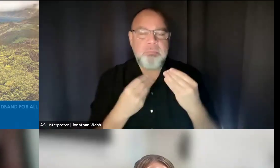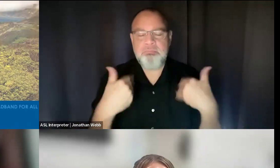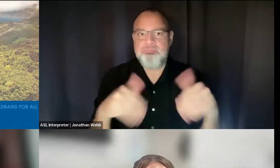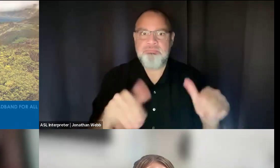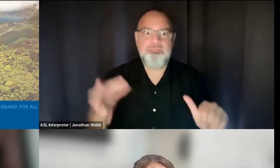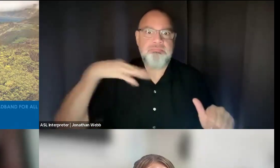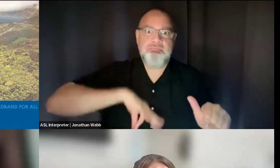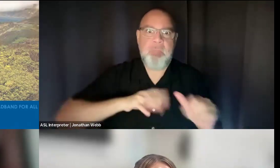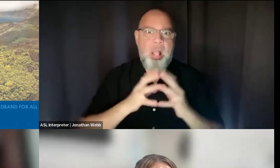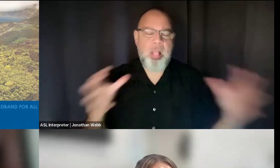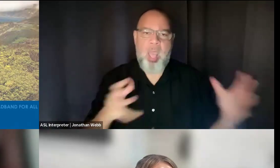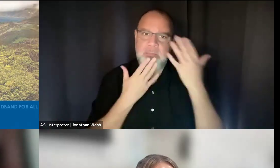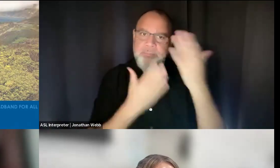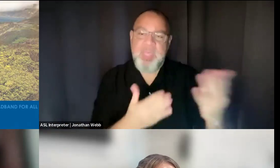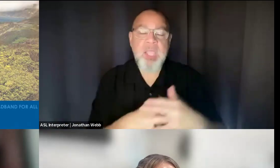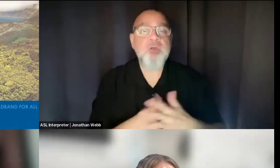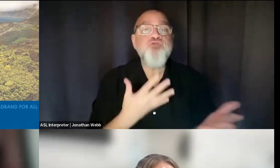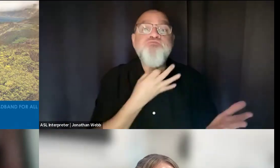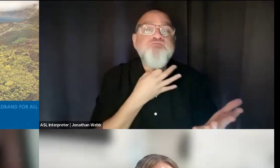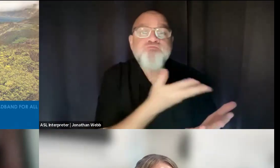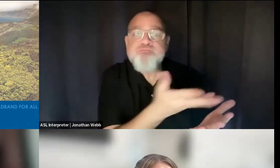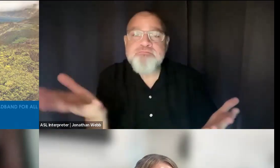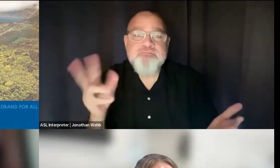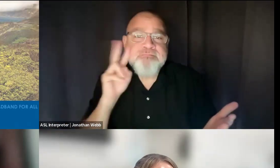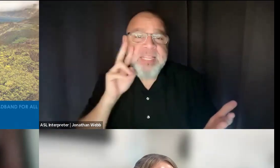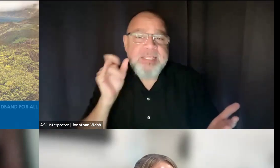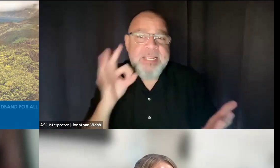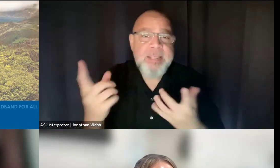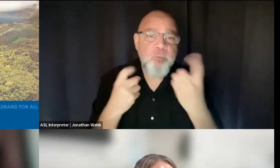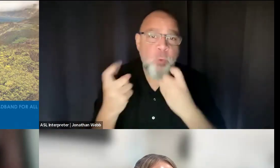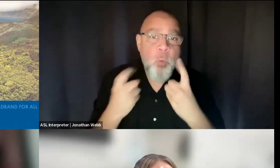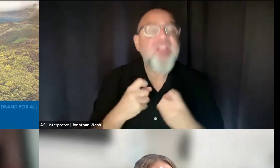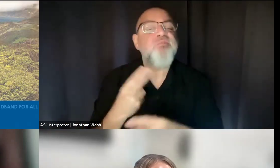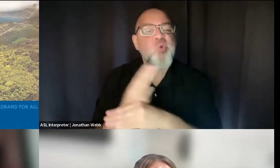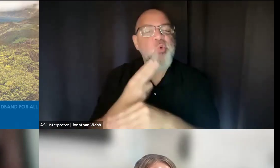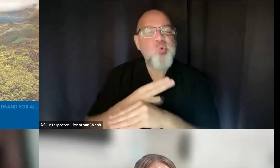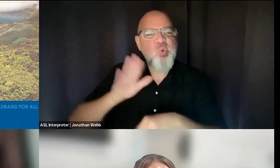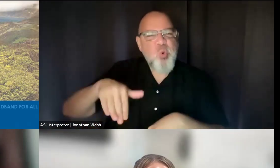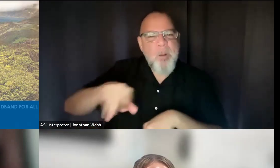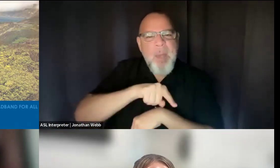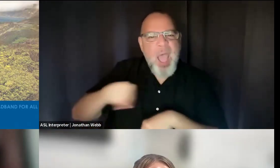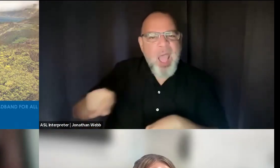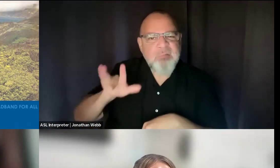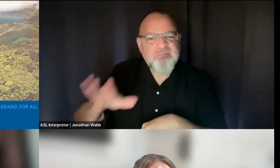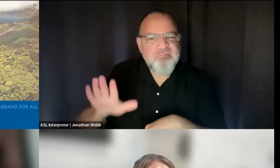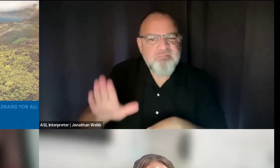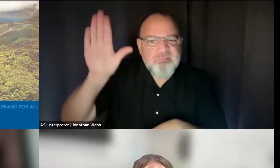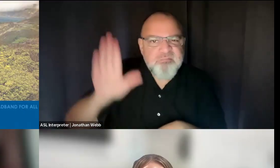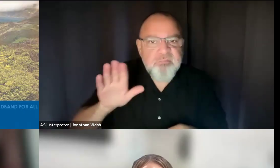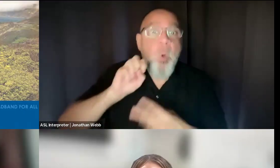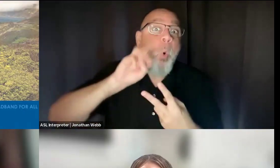up the floor to see if folks have any questions. So yeah, feel free to raise your hand or use the Q&A